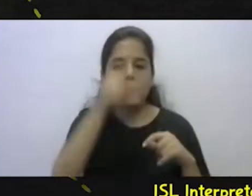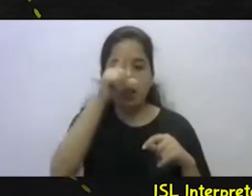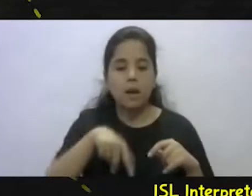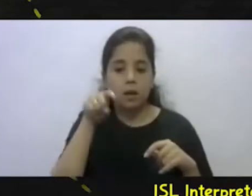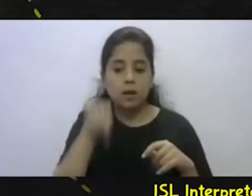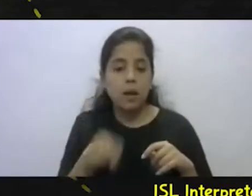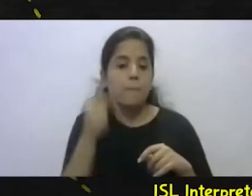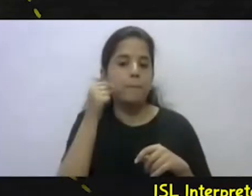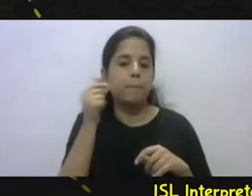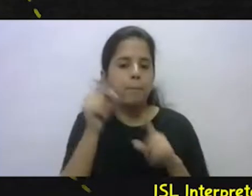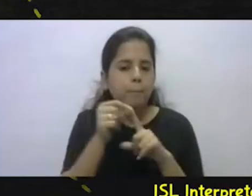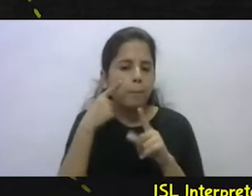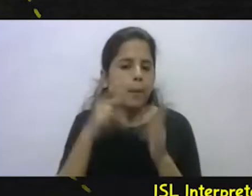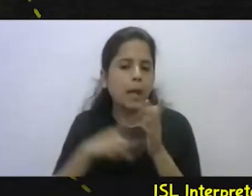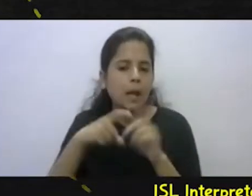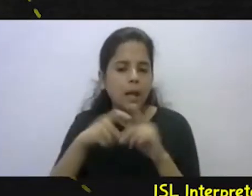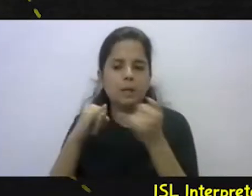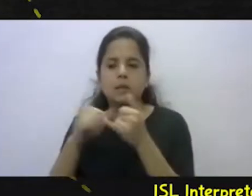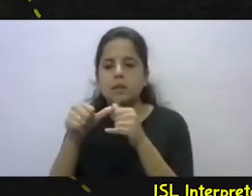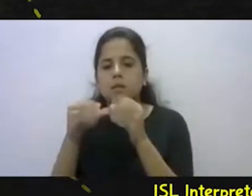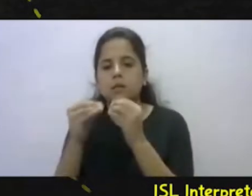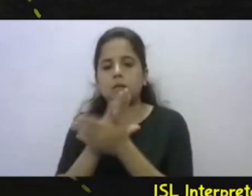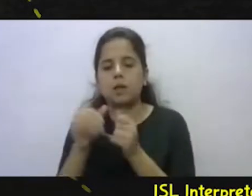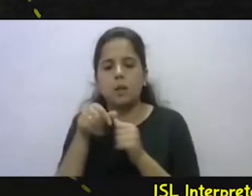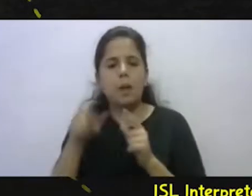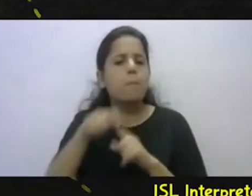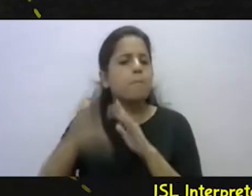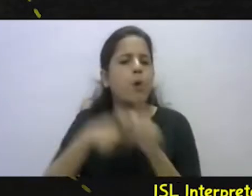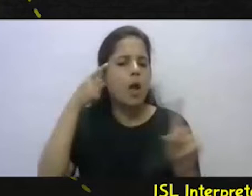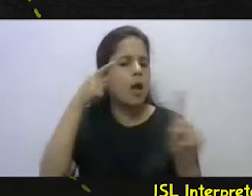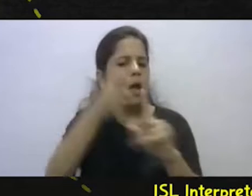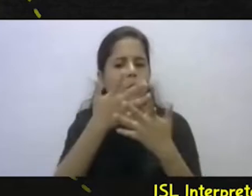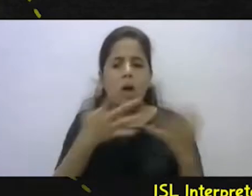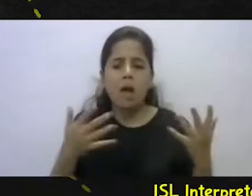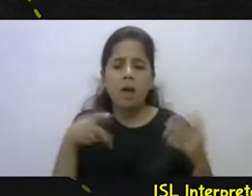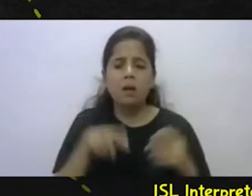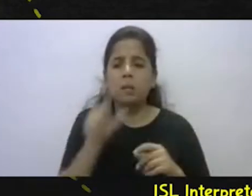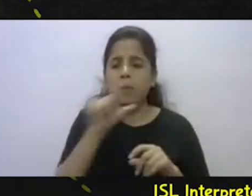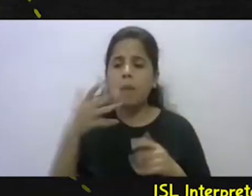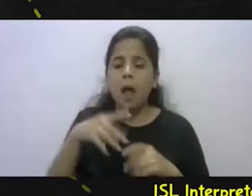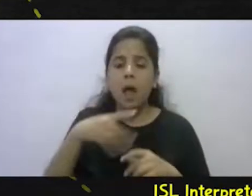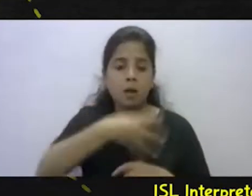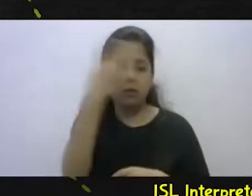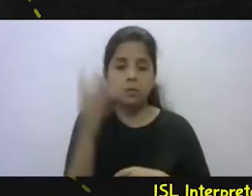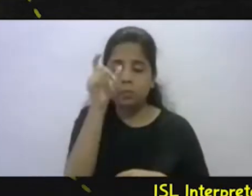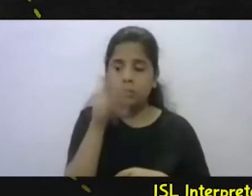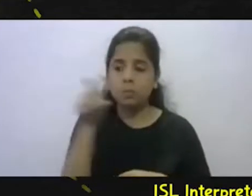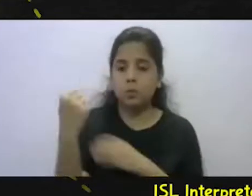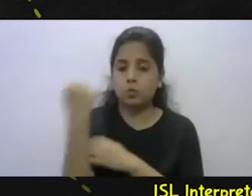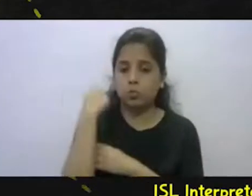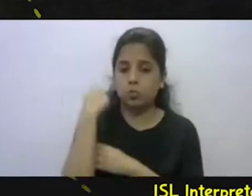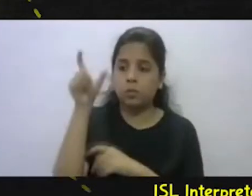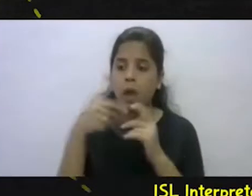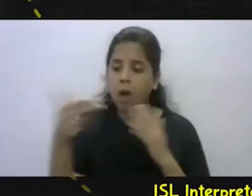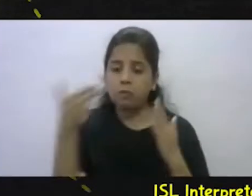pinklistindia.com/pinksabha. And the project is aimed at cataloging every single statement made on LGBTQ plus rights by